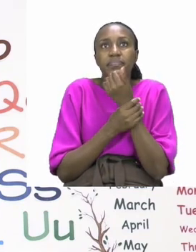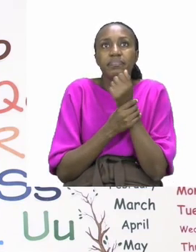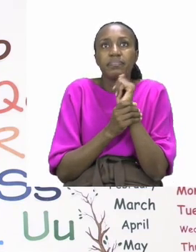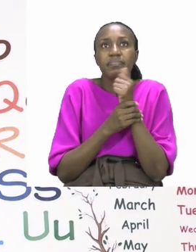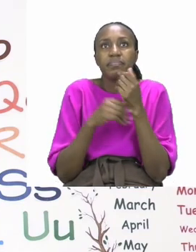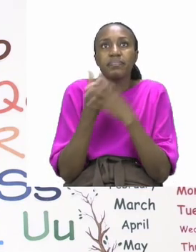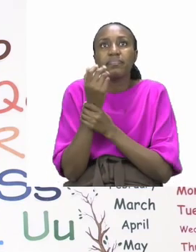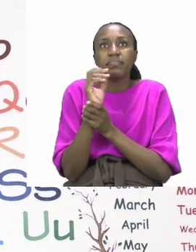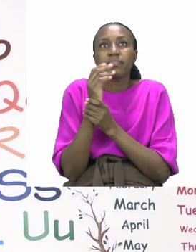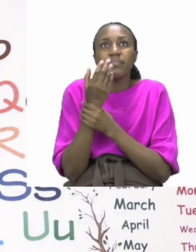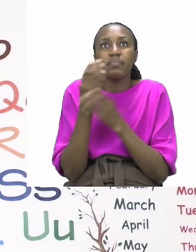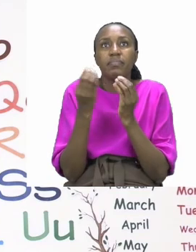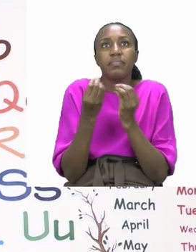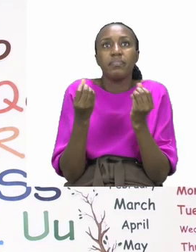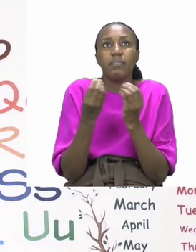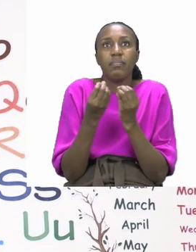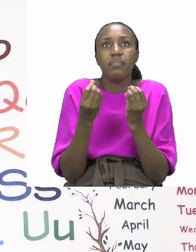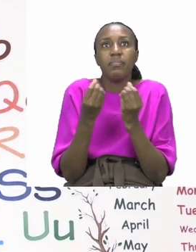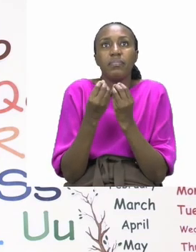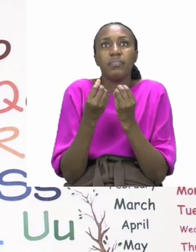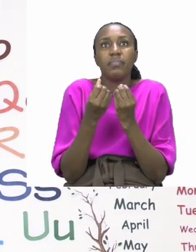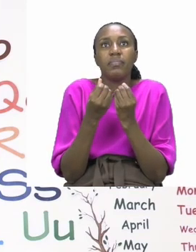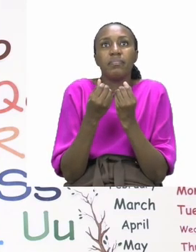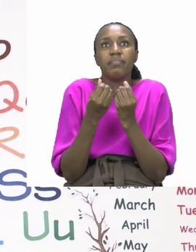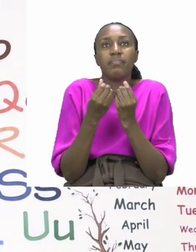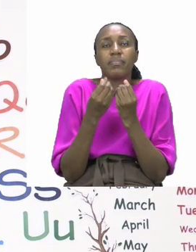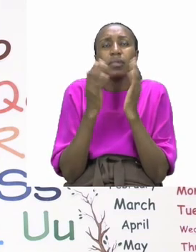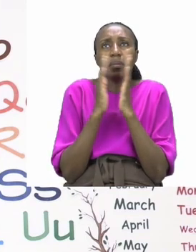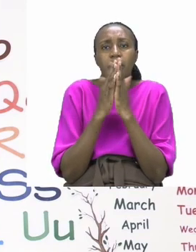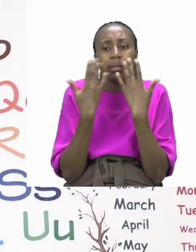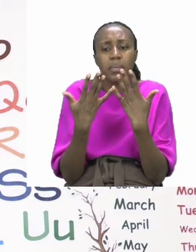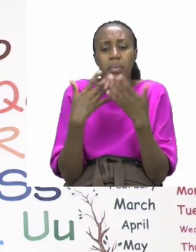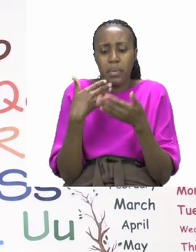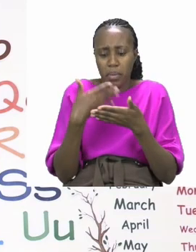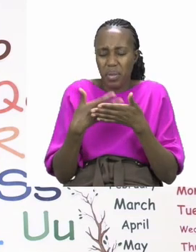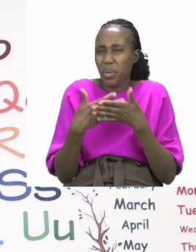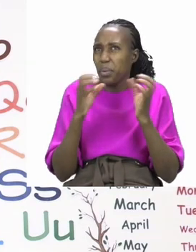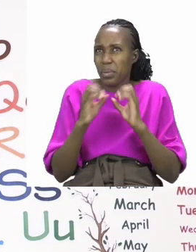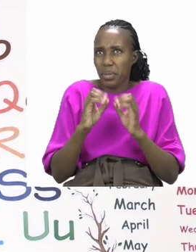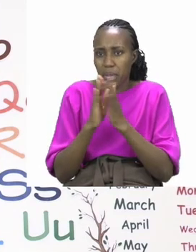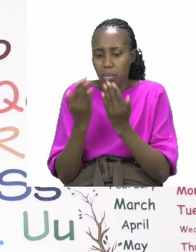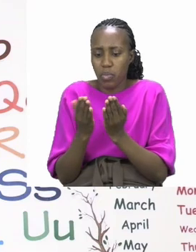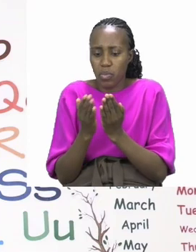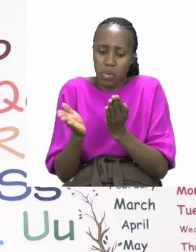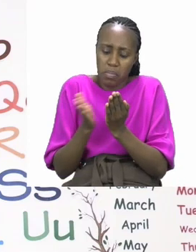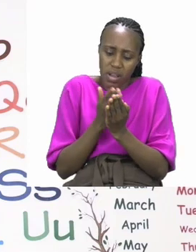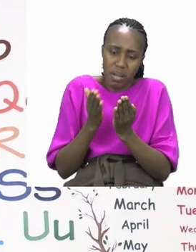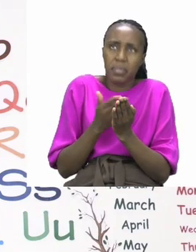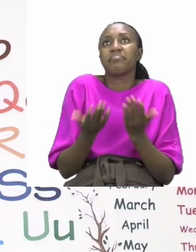our wrists, and our fingertips too. Make sure your hands are dry before you touch anything